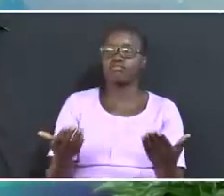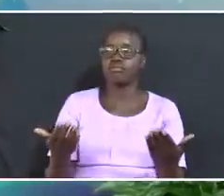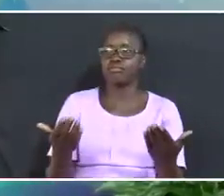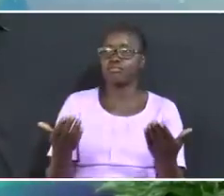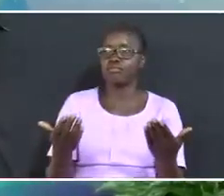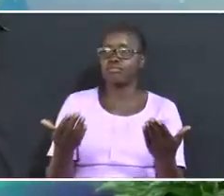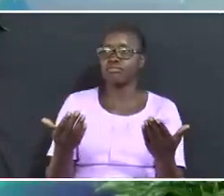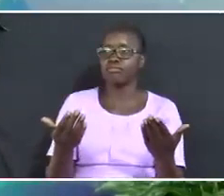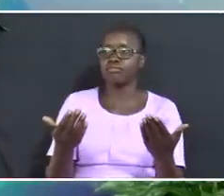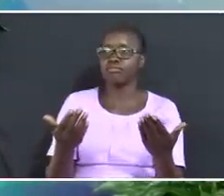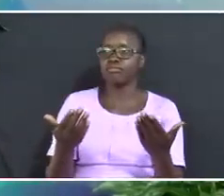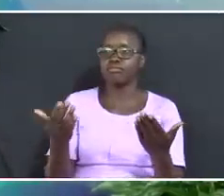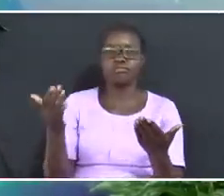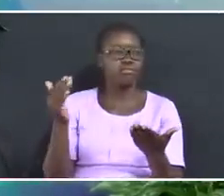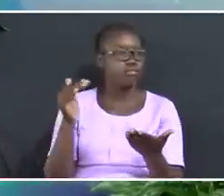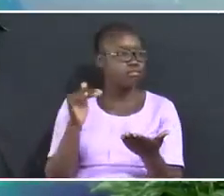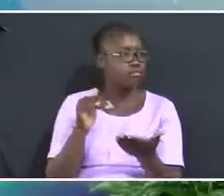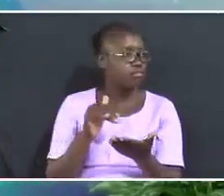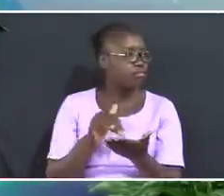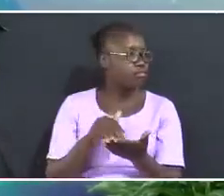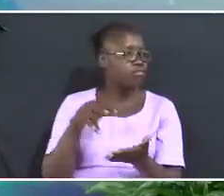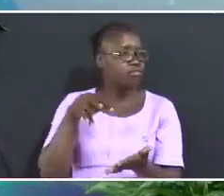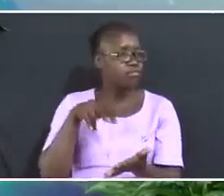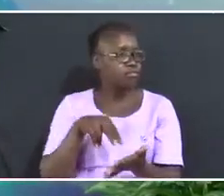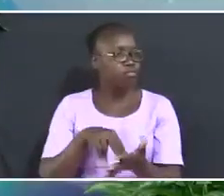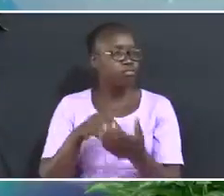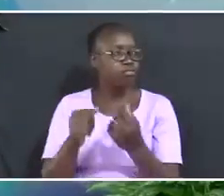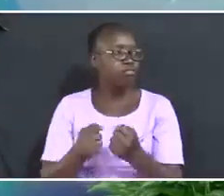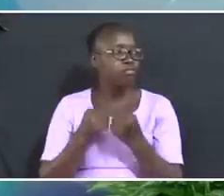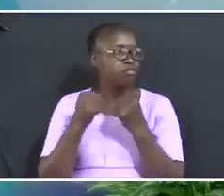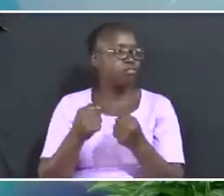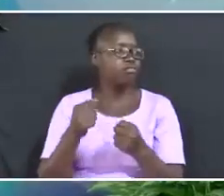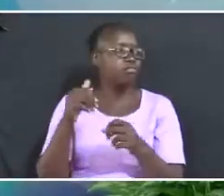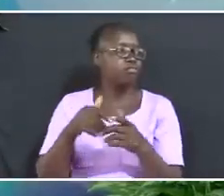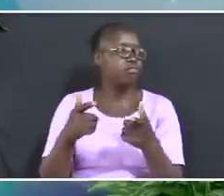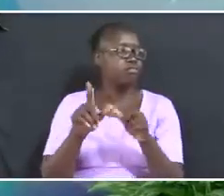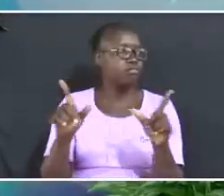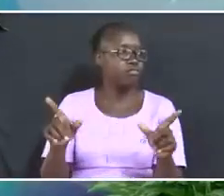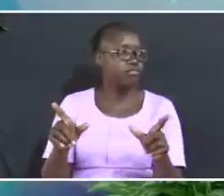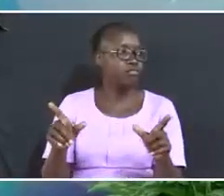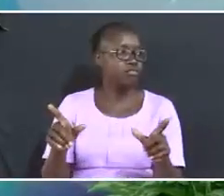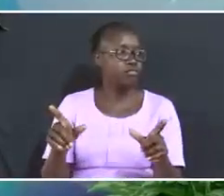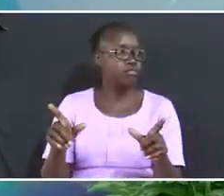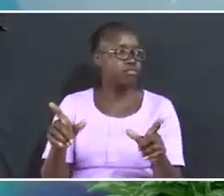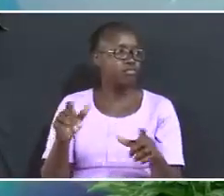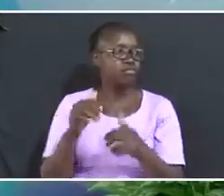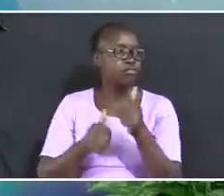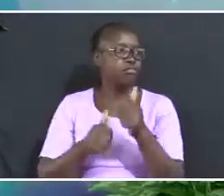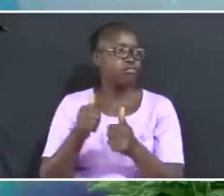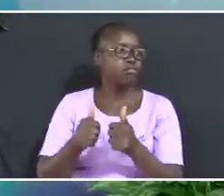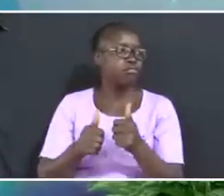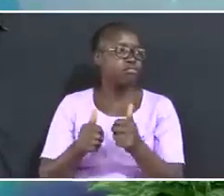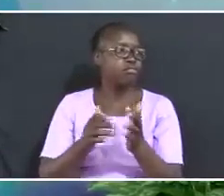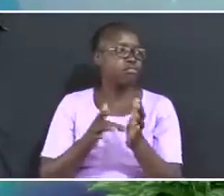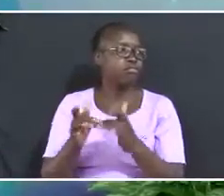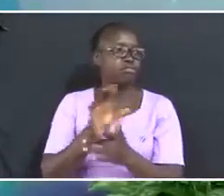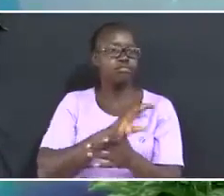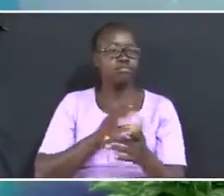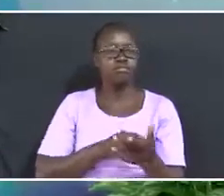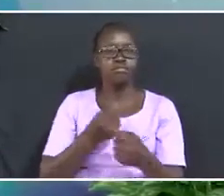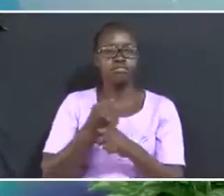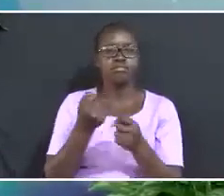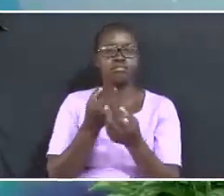Otherwise, I want to read again, stand firm in the liberty in which Jesus Christ has set you